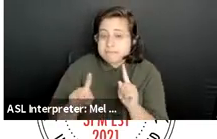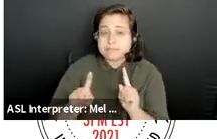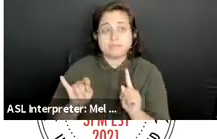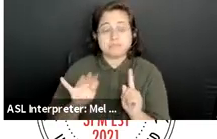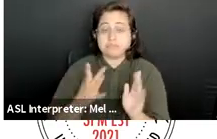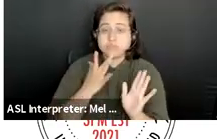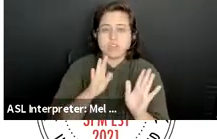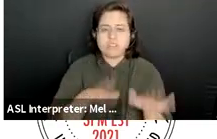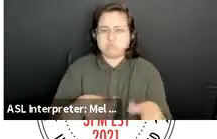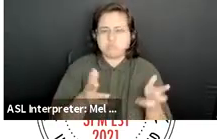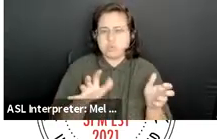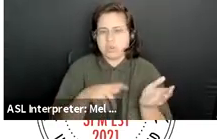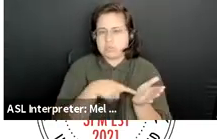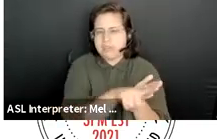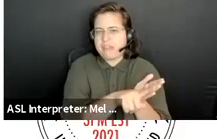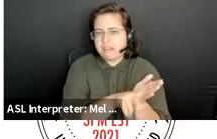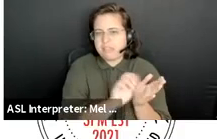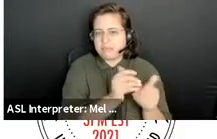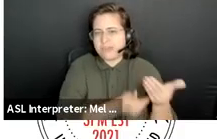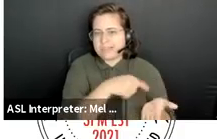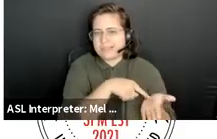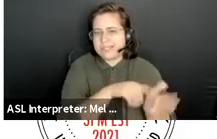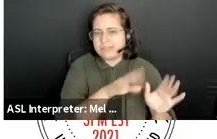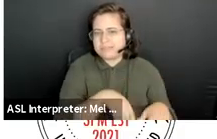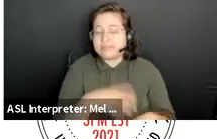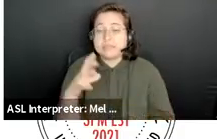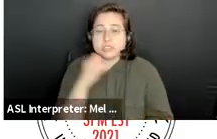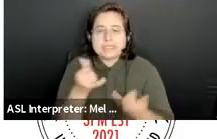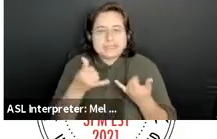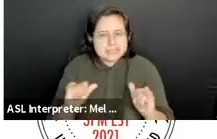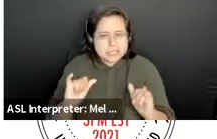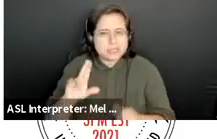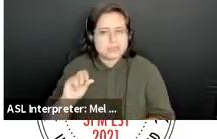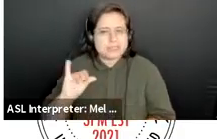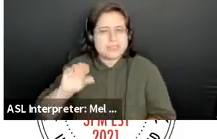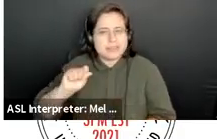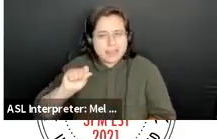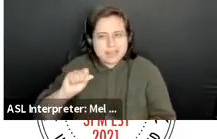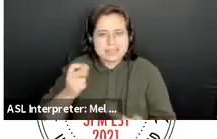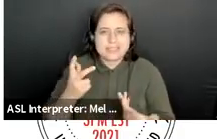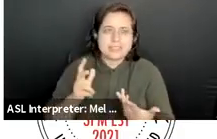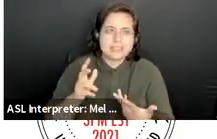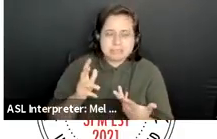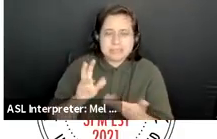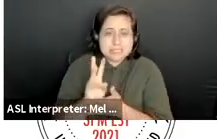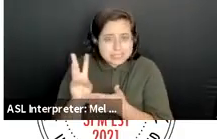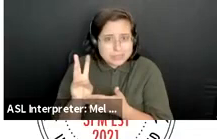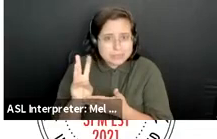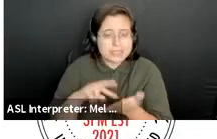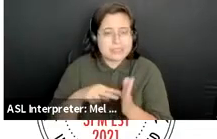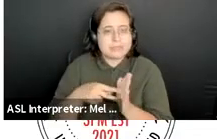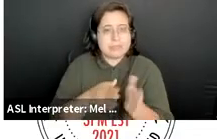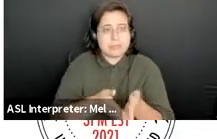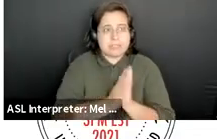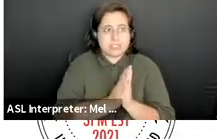premium processing fee, assuming that USCIS is still processing most petitions in 6 weeks, you'll need to have the petition